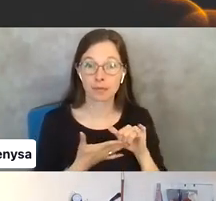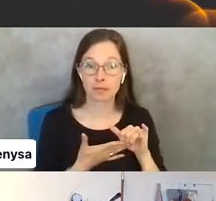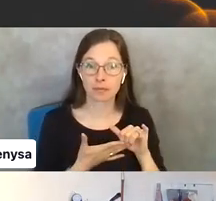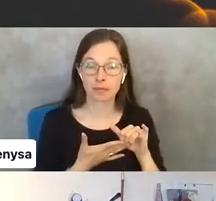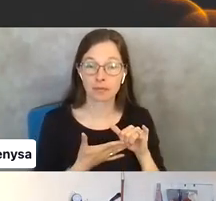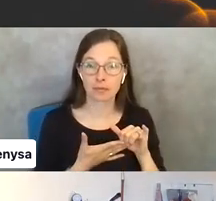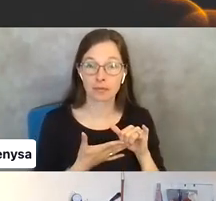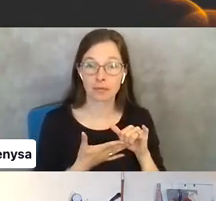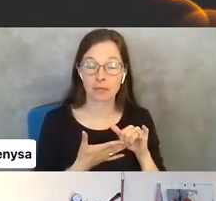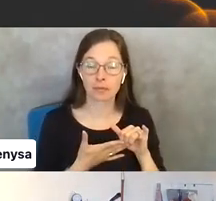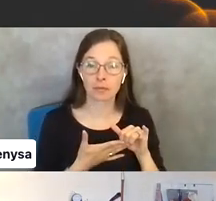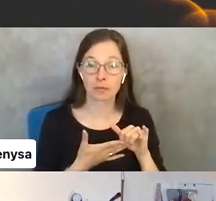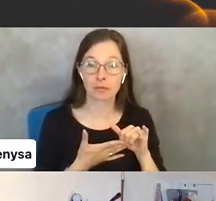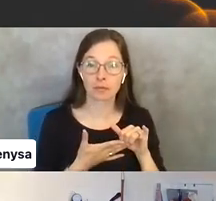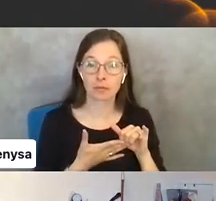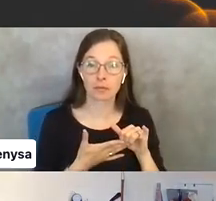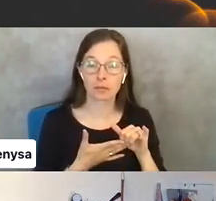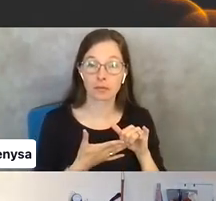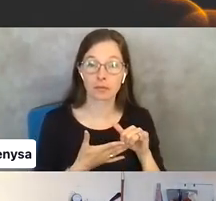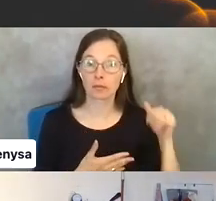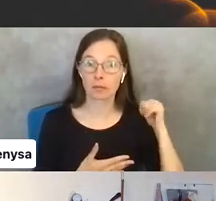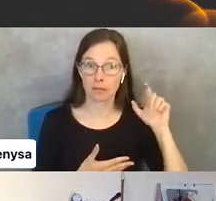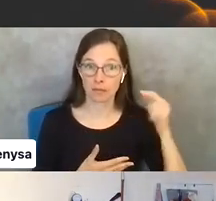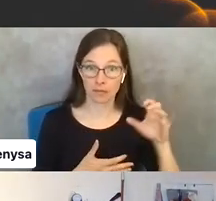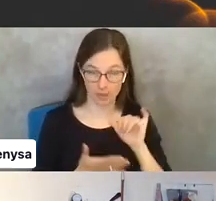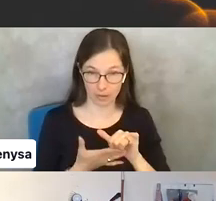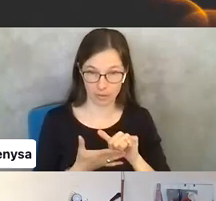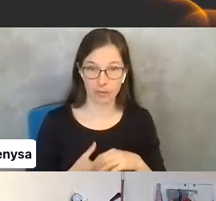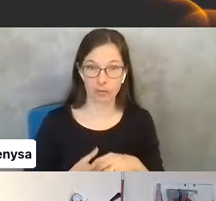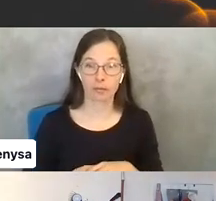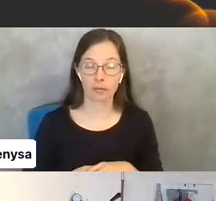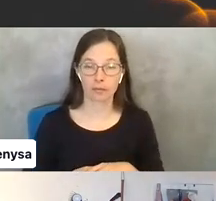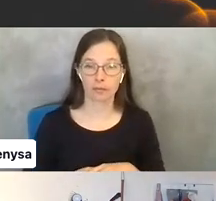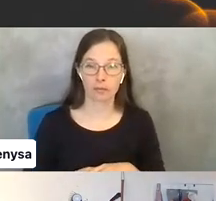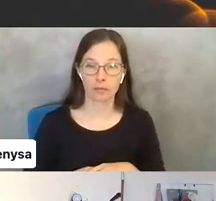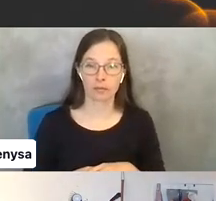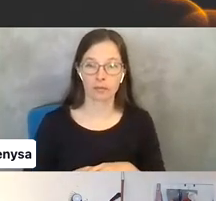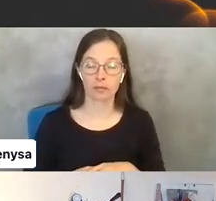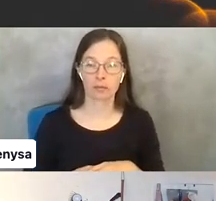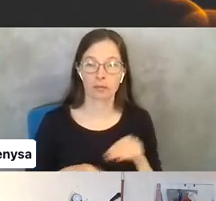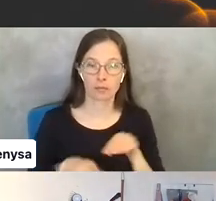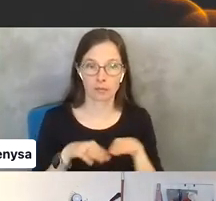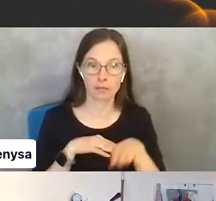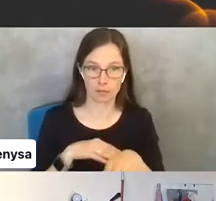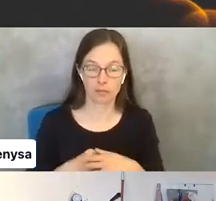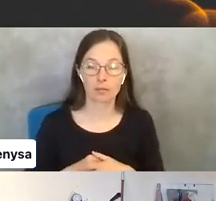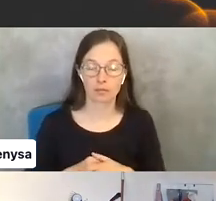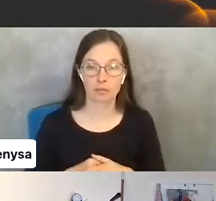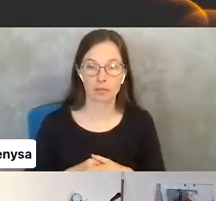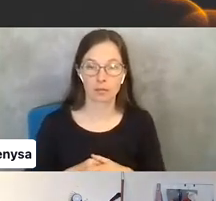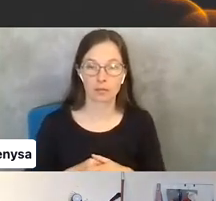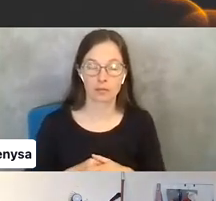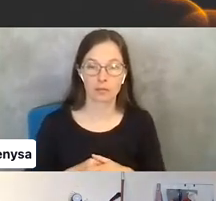you're crossing forwards, back leg does this, and then wapa. And then when you're